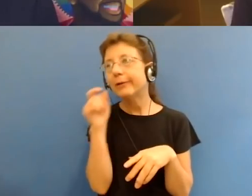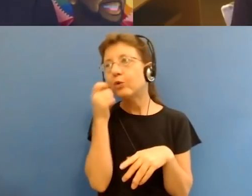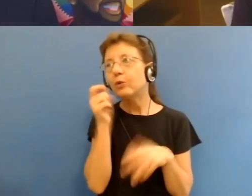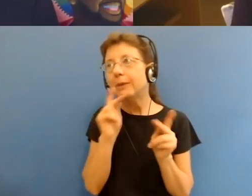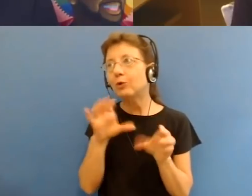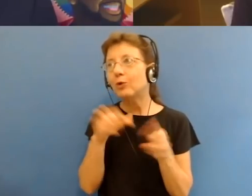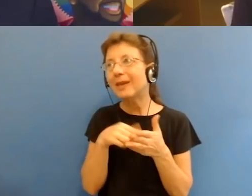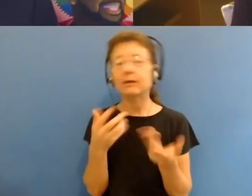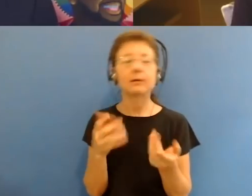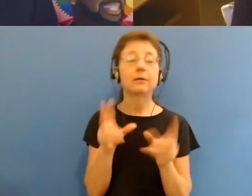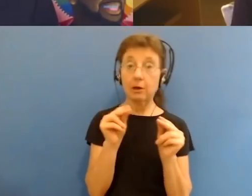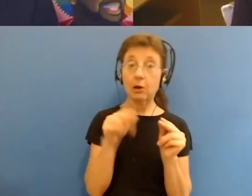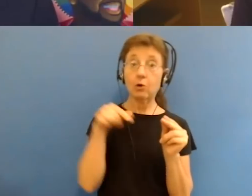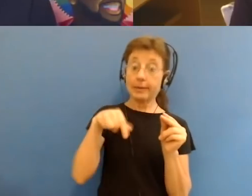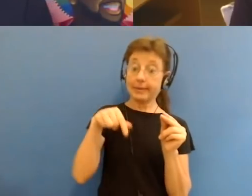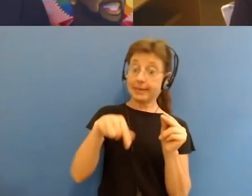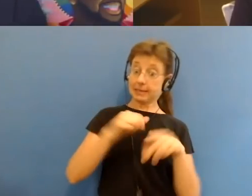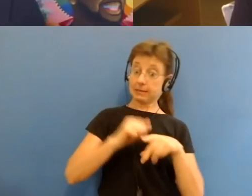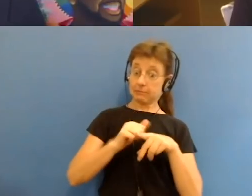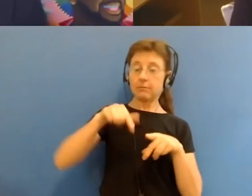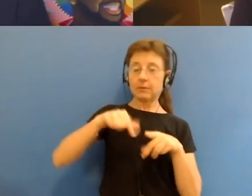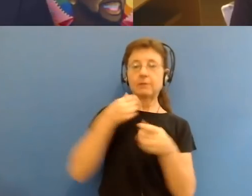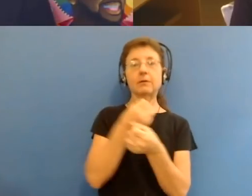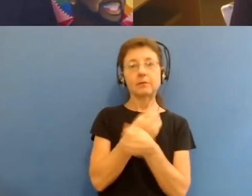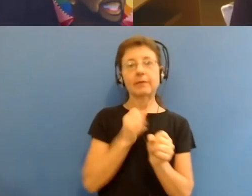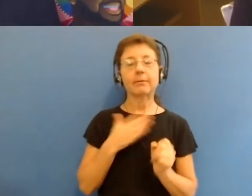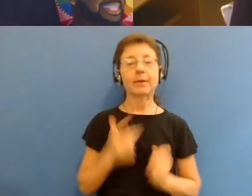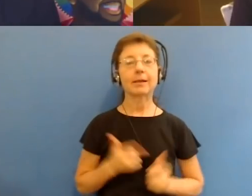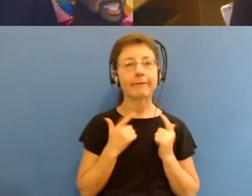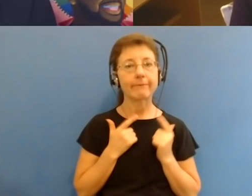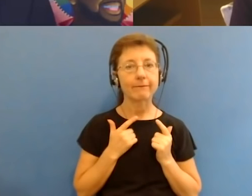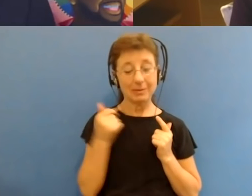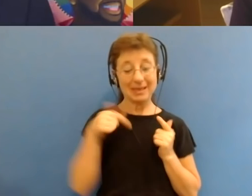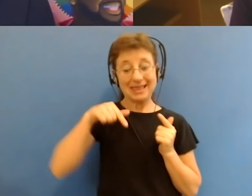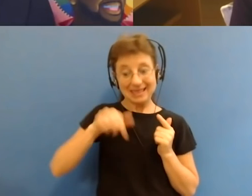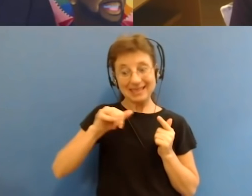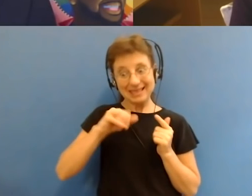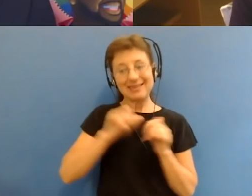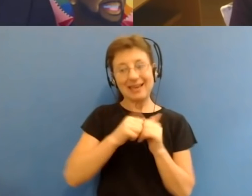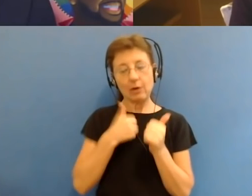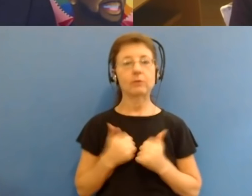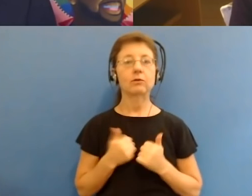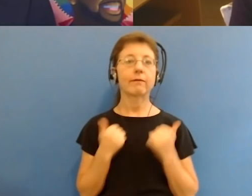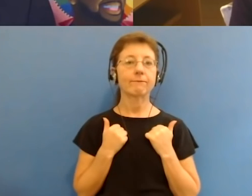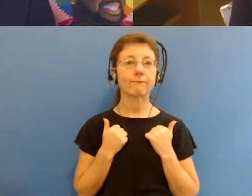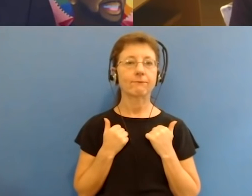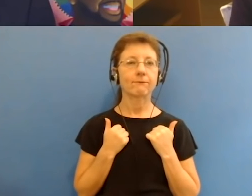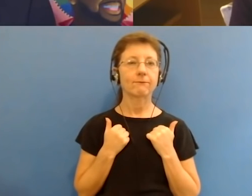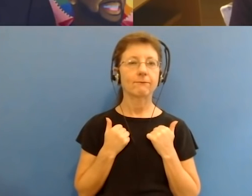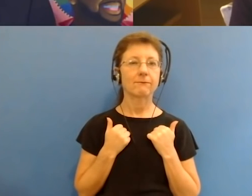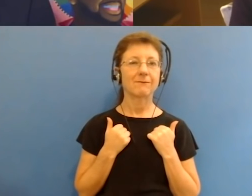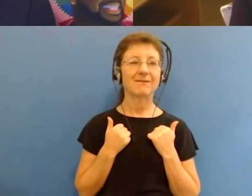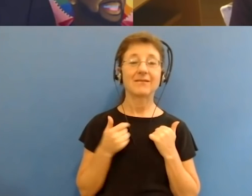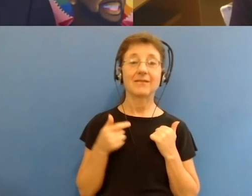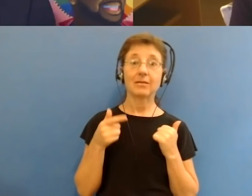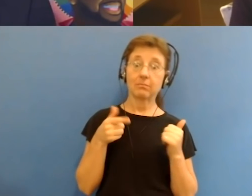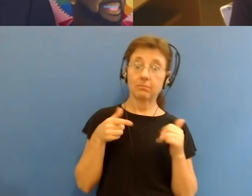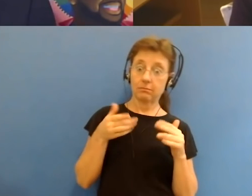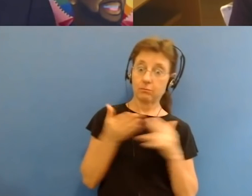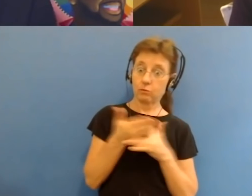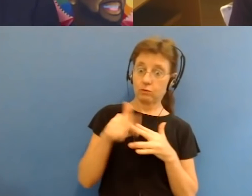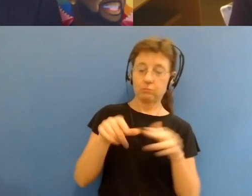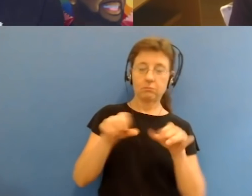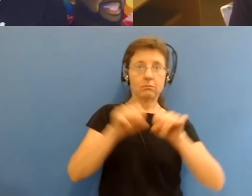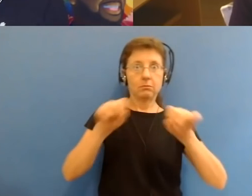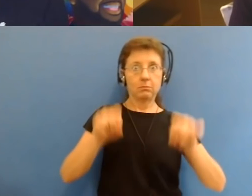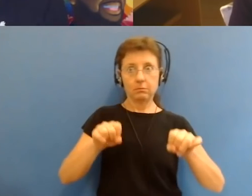is like actually saving my life because this is the only way I'm surviving, you know, these systems of violence, you know,